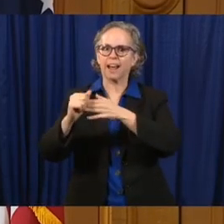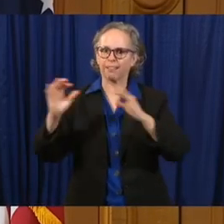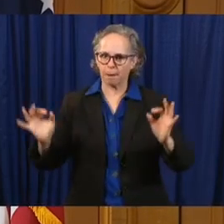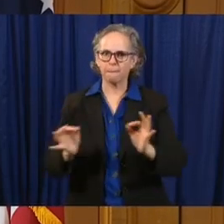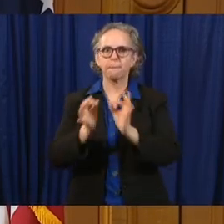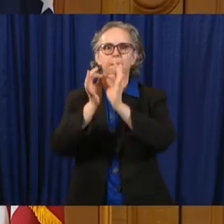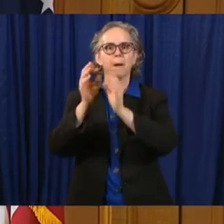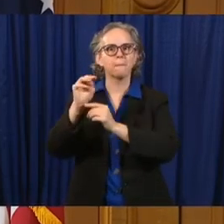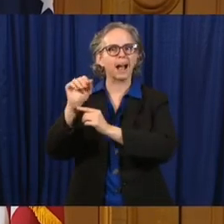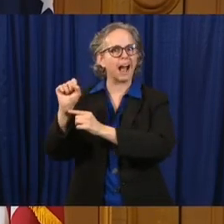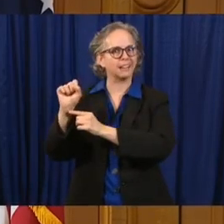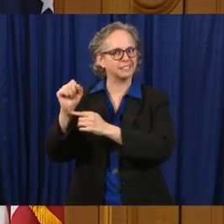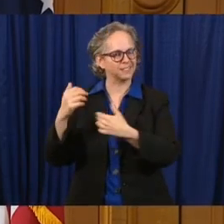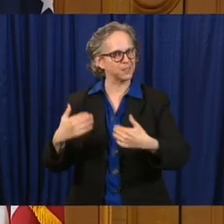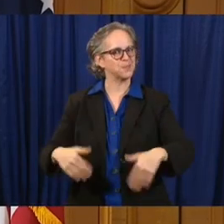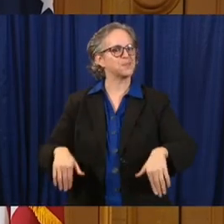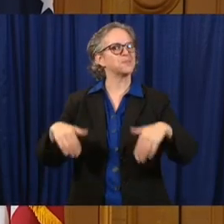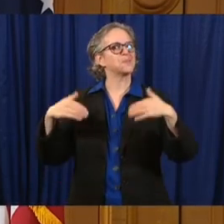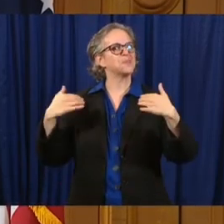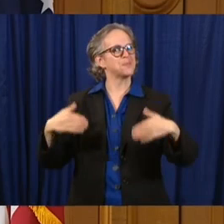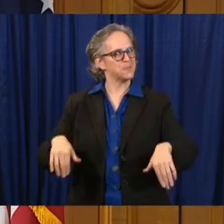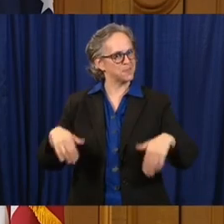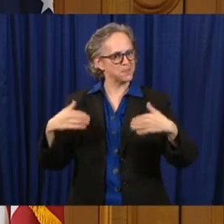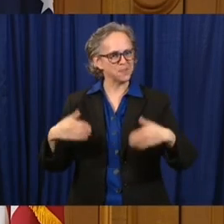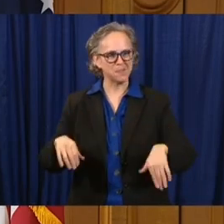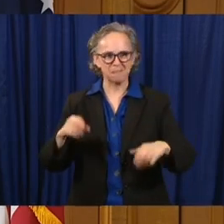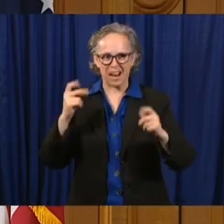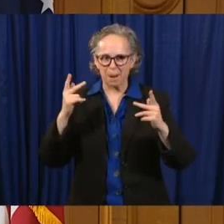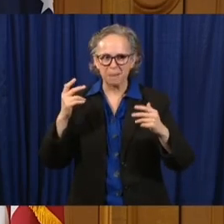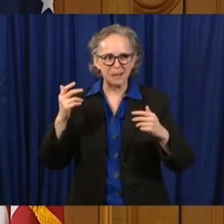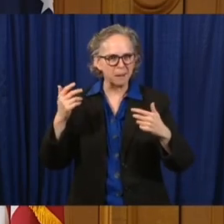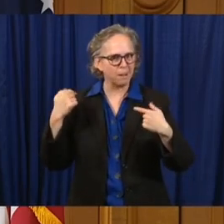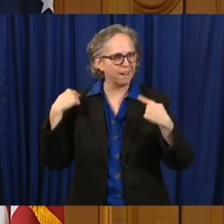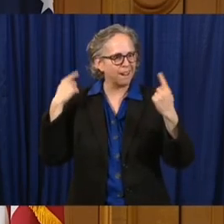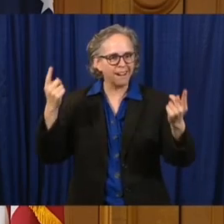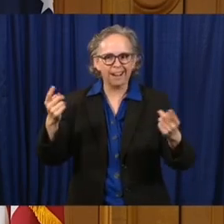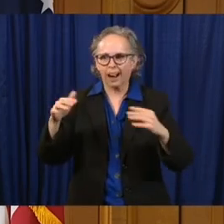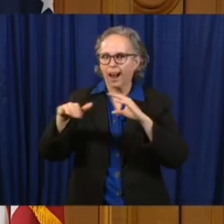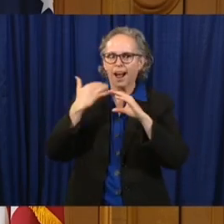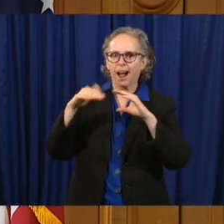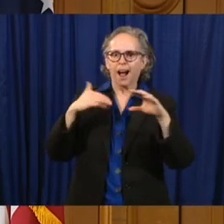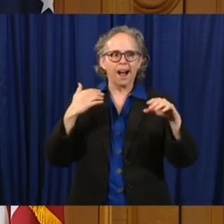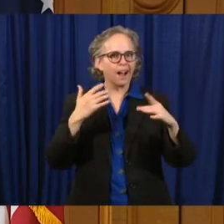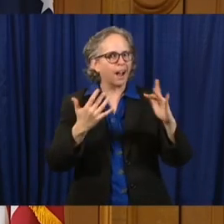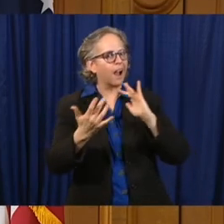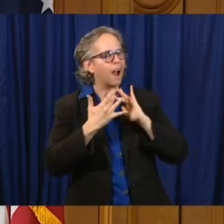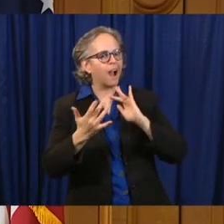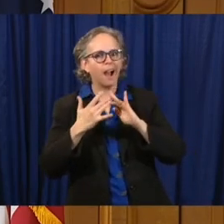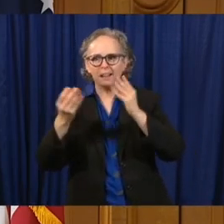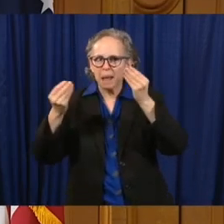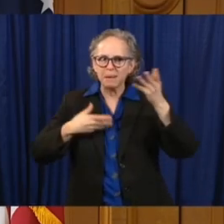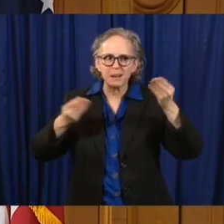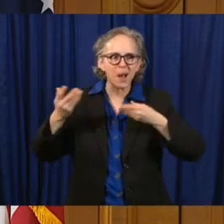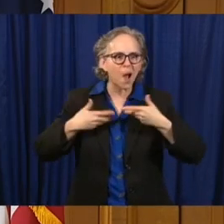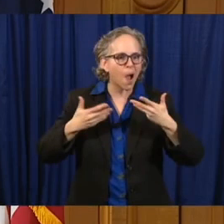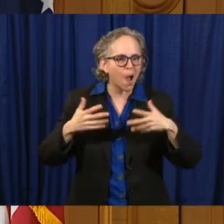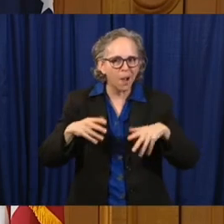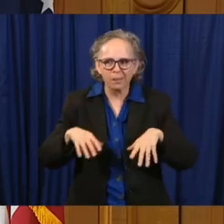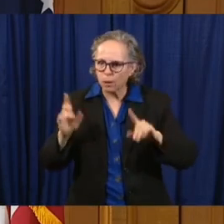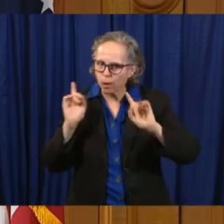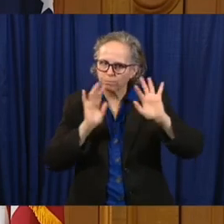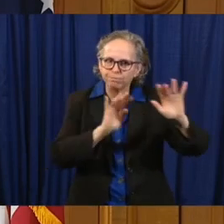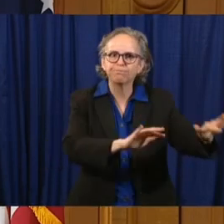been getting, many of you had other experiences where that's how you did church, or you pulled the family together. So